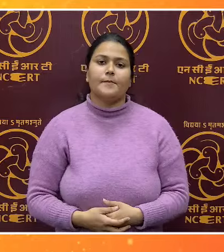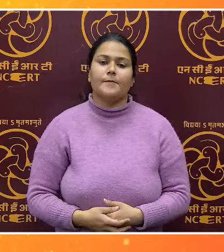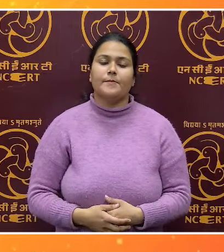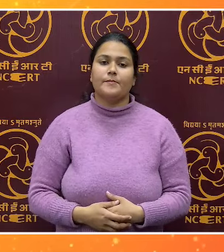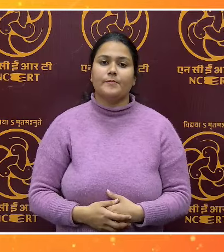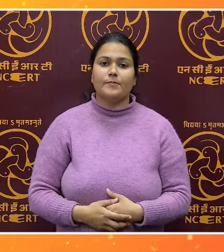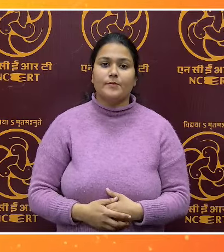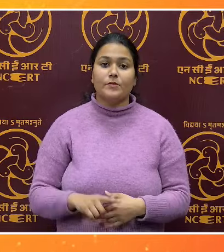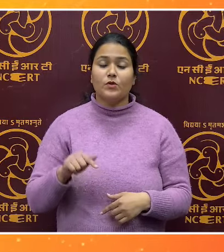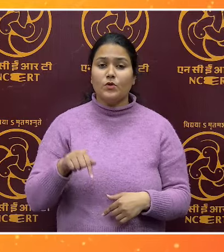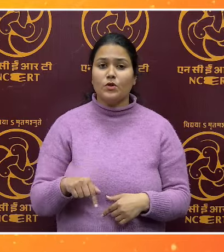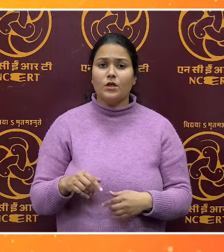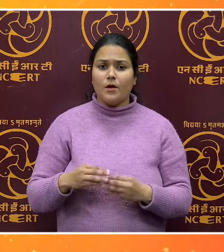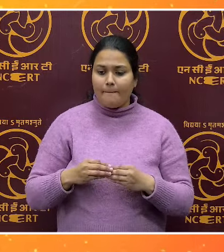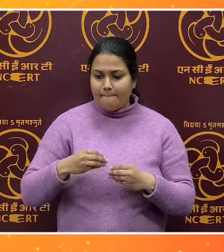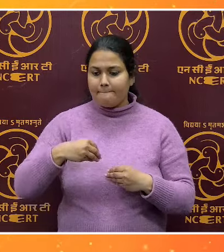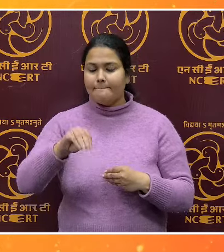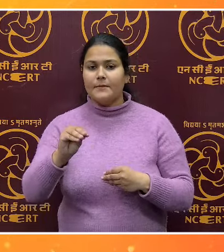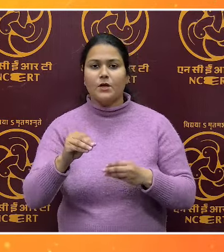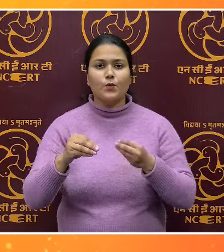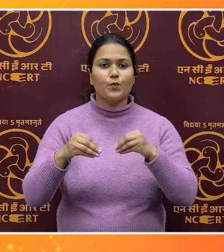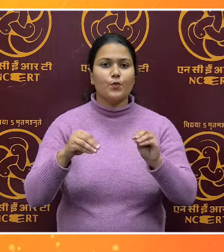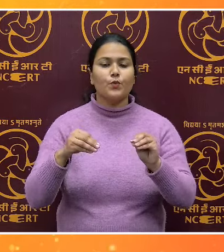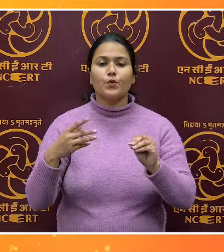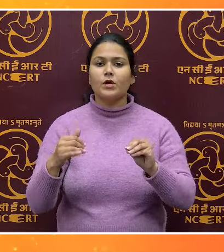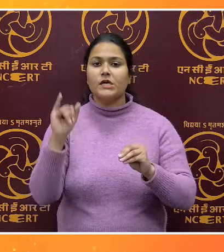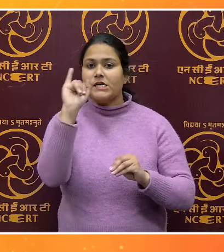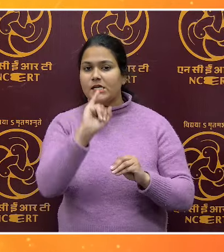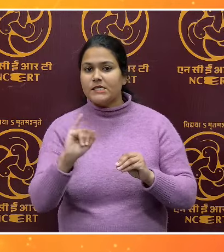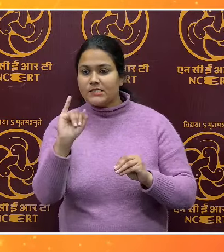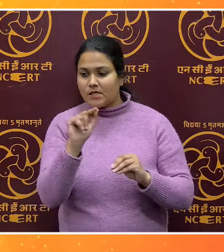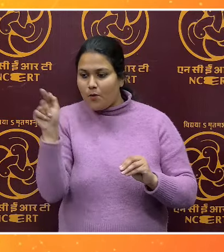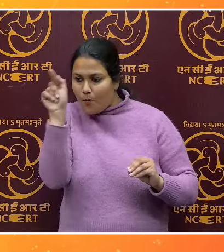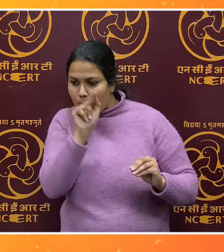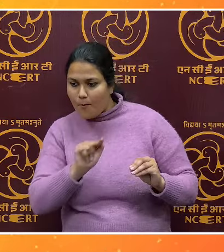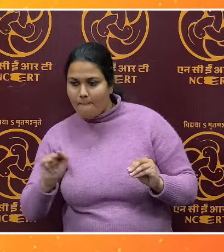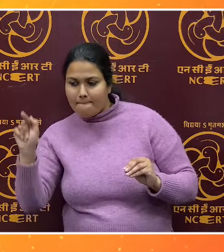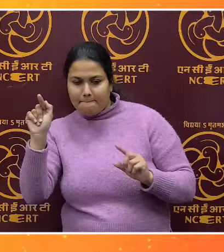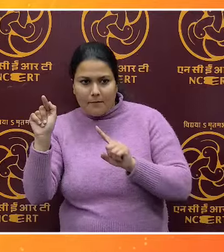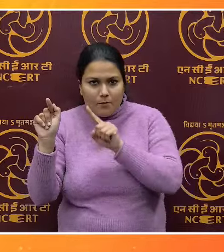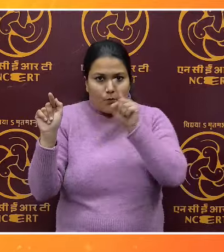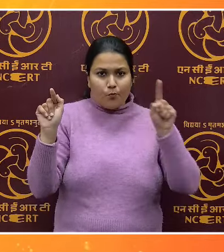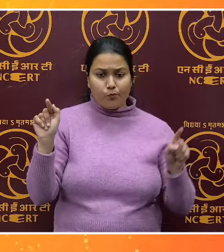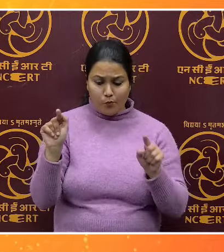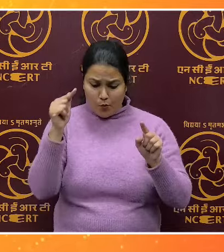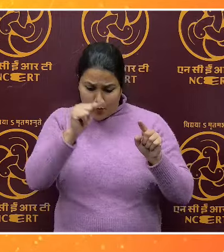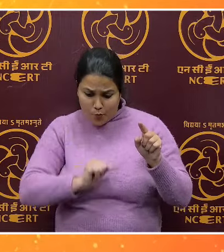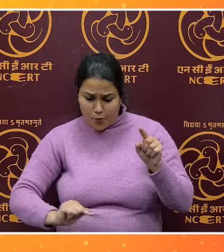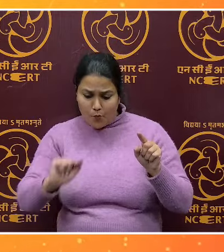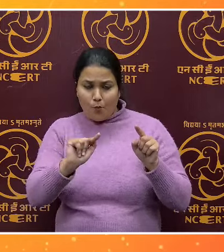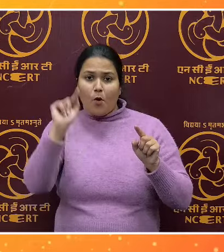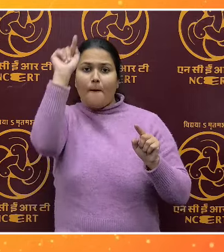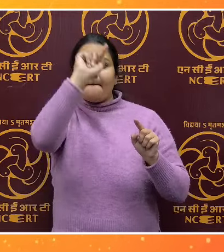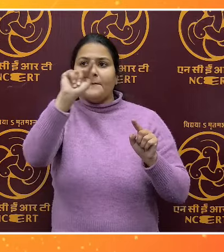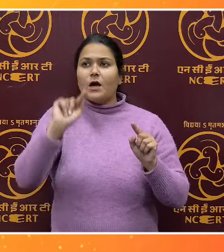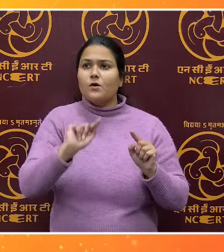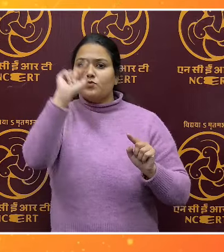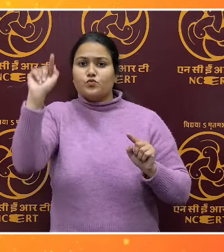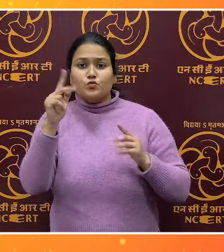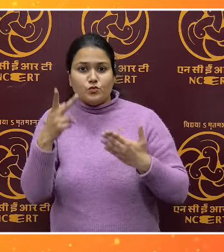it will donate 6 bonding sites to the metal atom, that is why it will